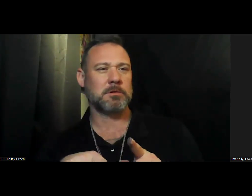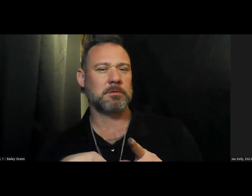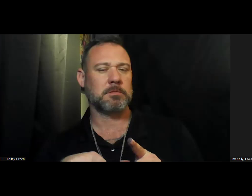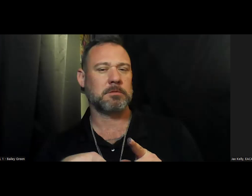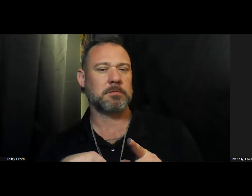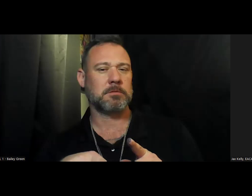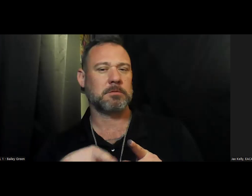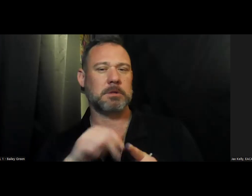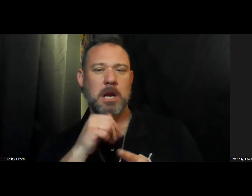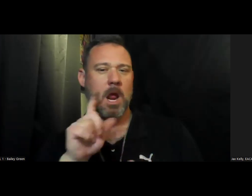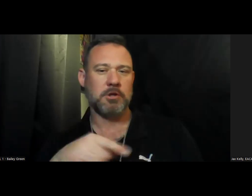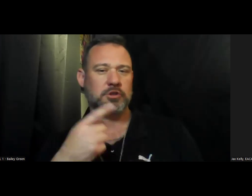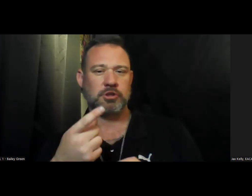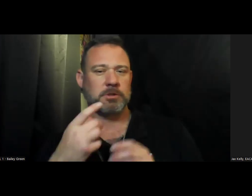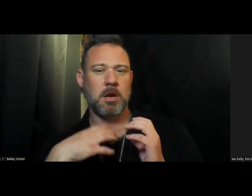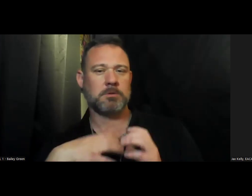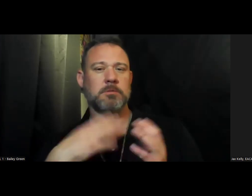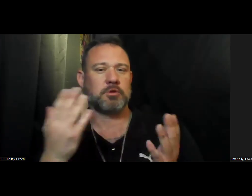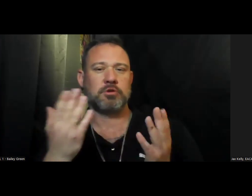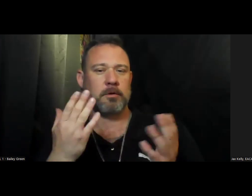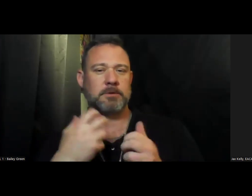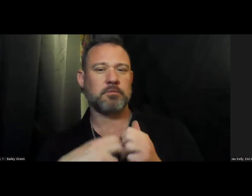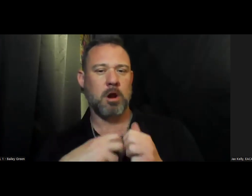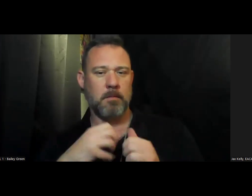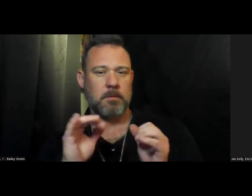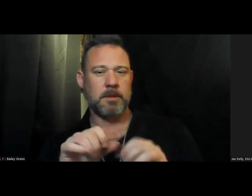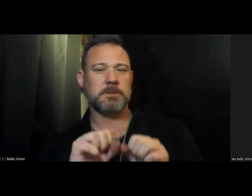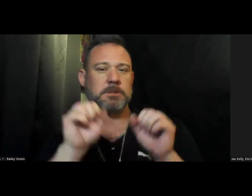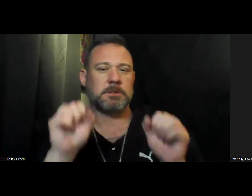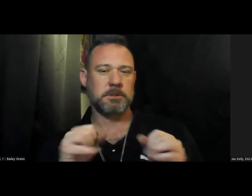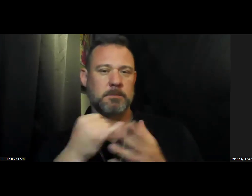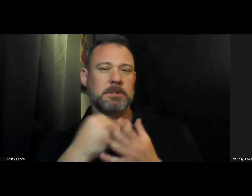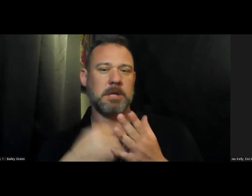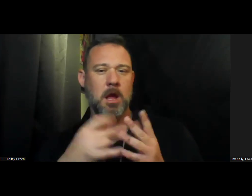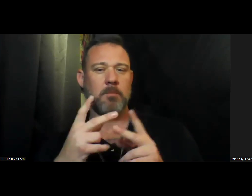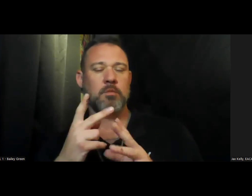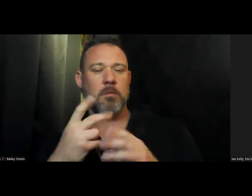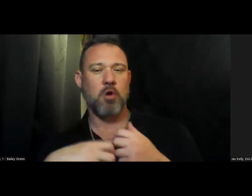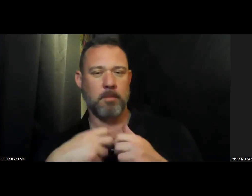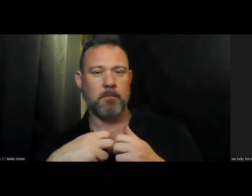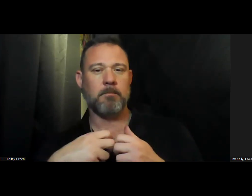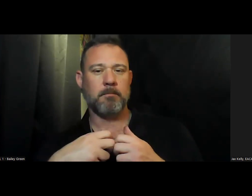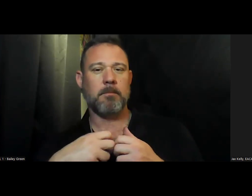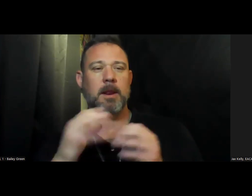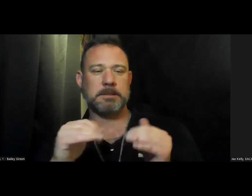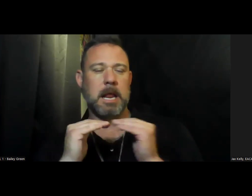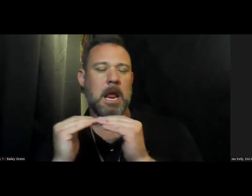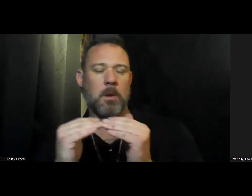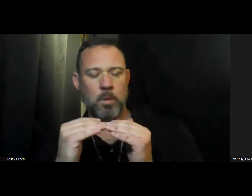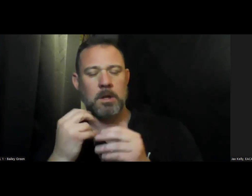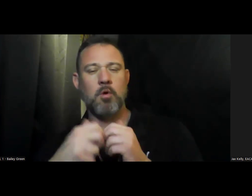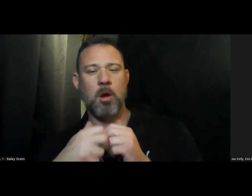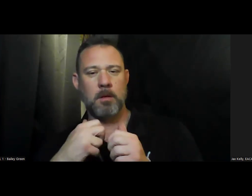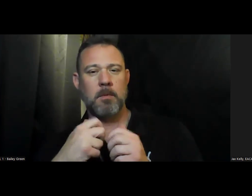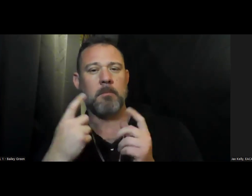That's not just a customer service problem. That's a systems design problem. And it's an equity problem.